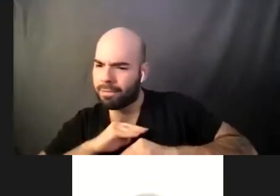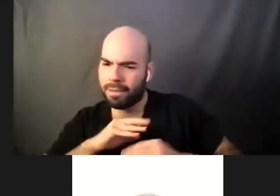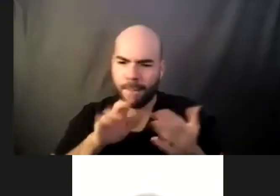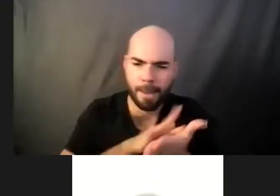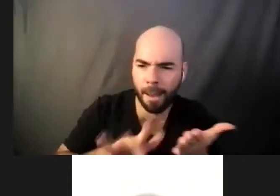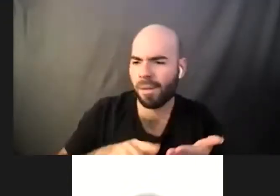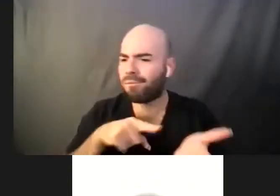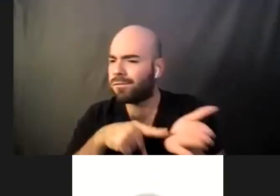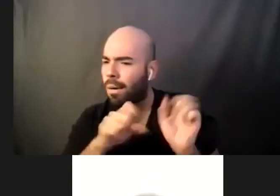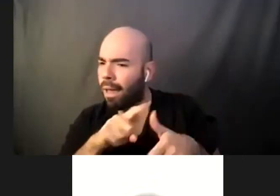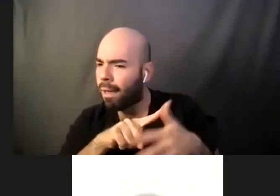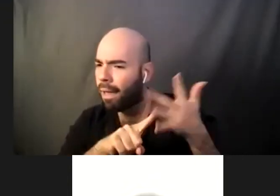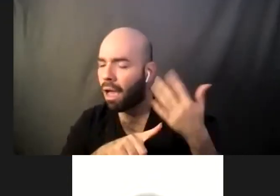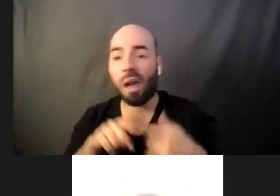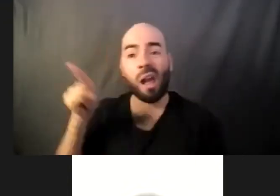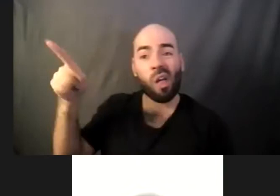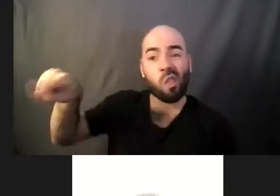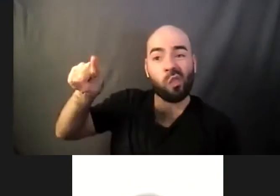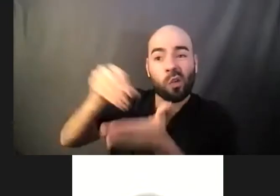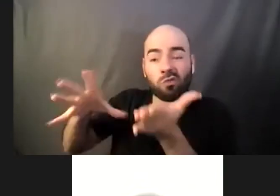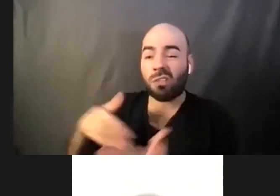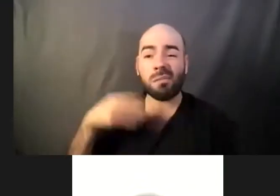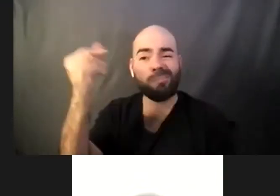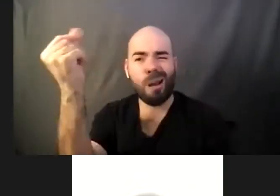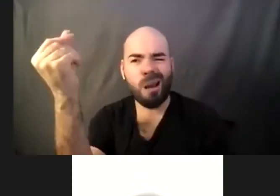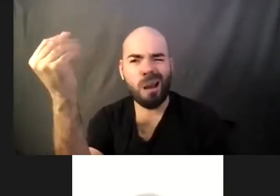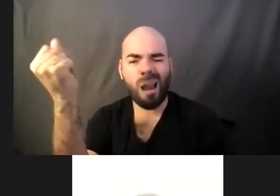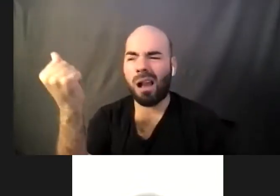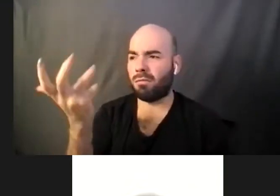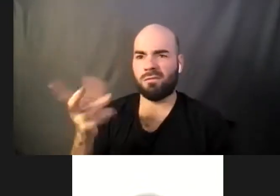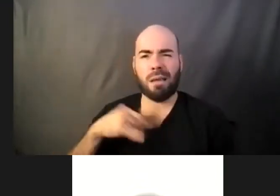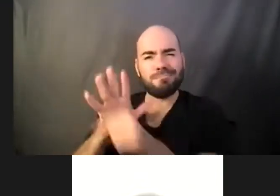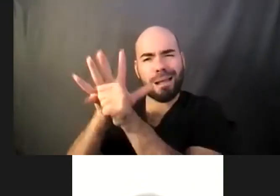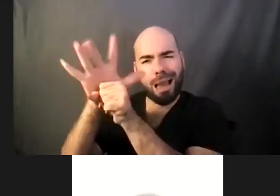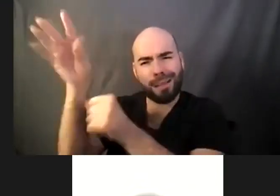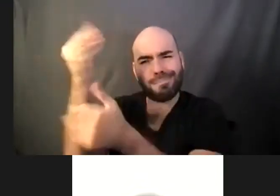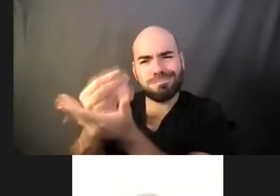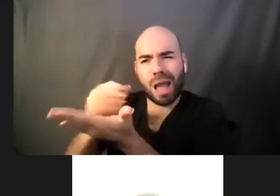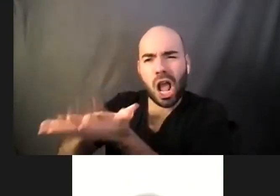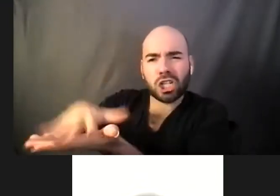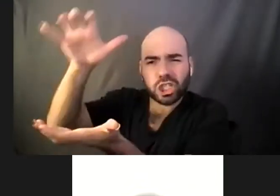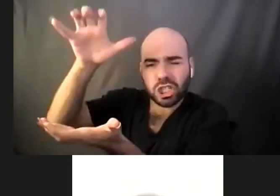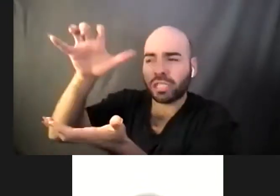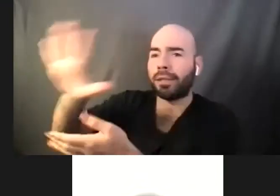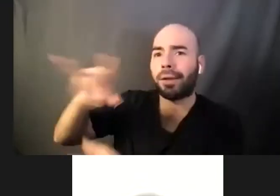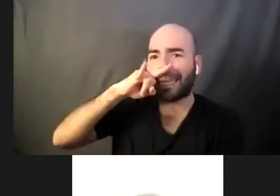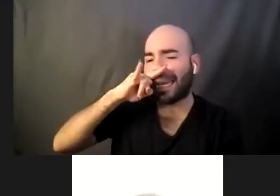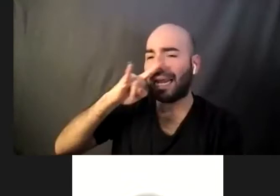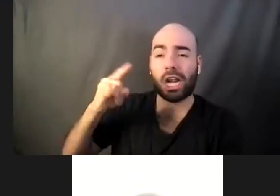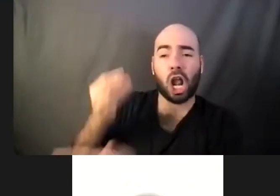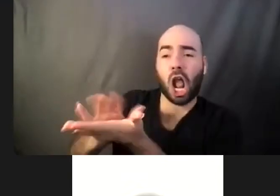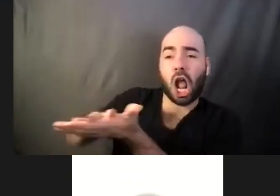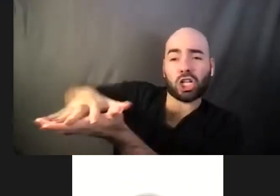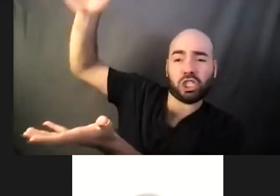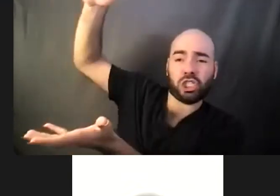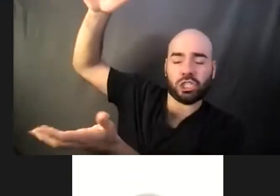University, and these kids have capital. They don't need money. These are the children of the ruling class. And I had to